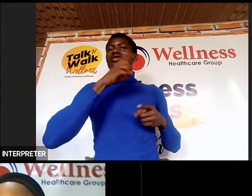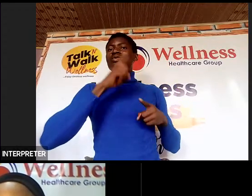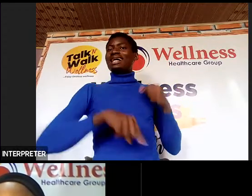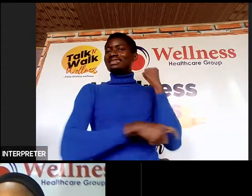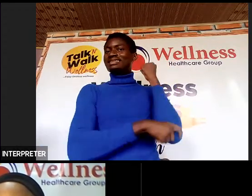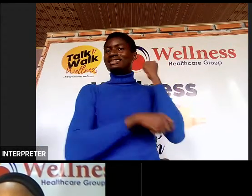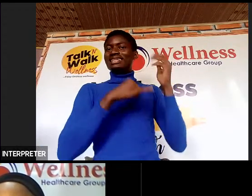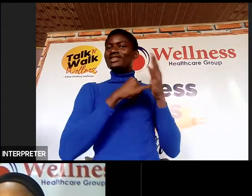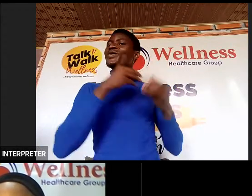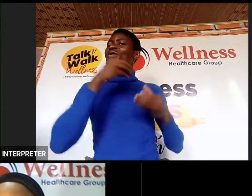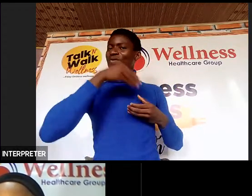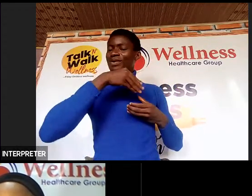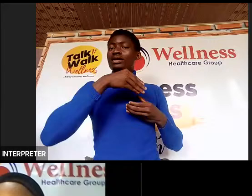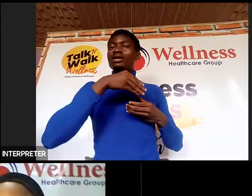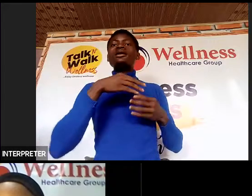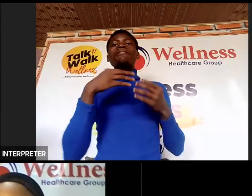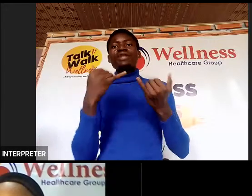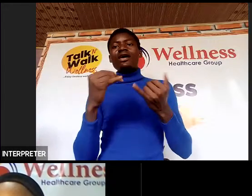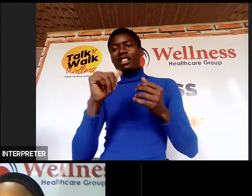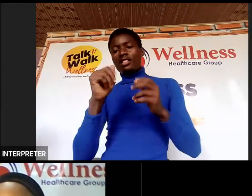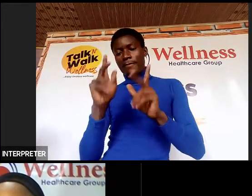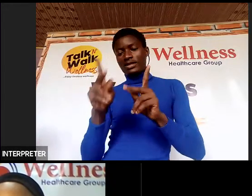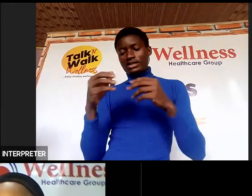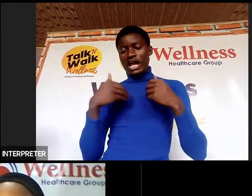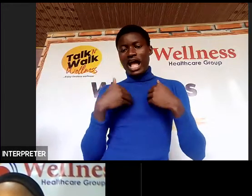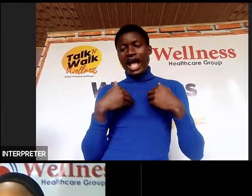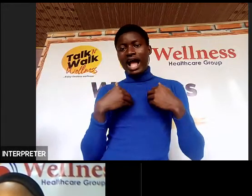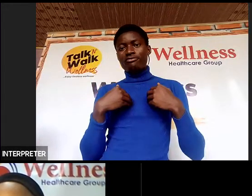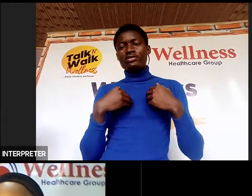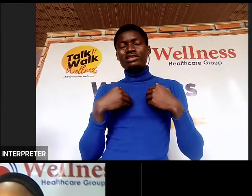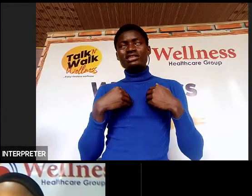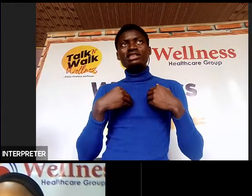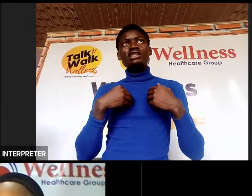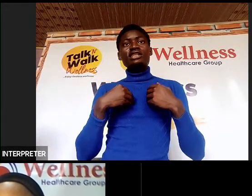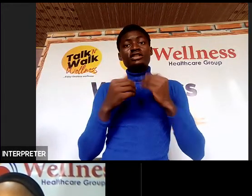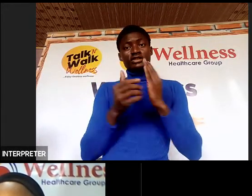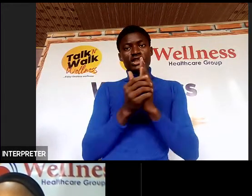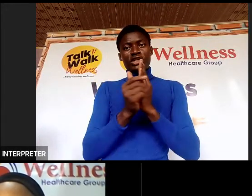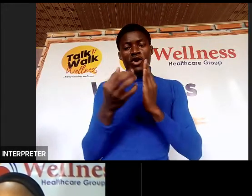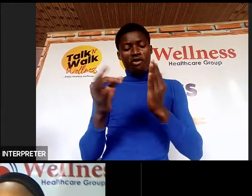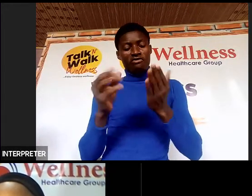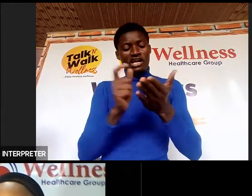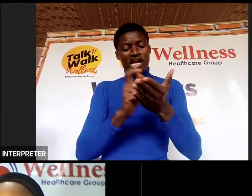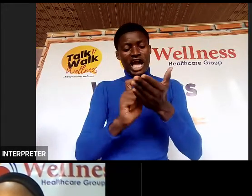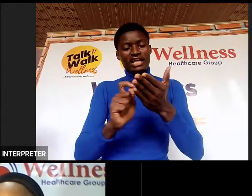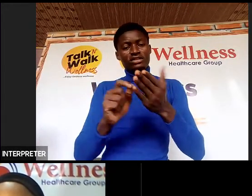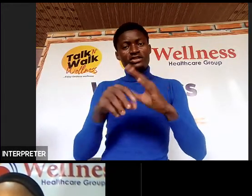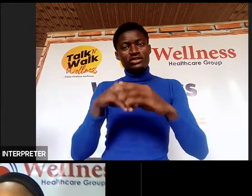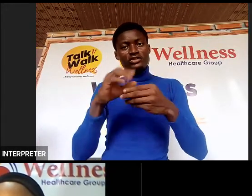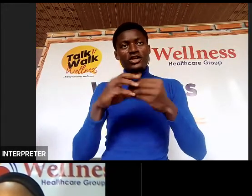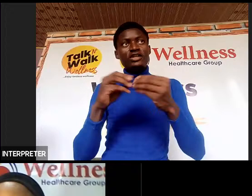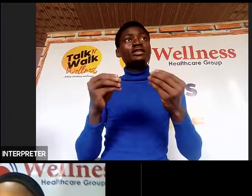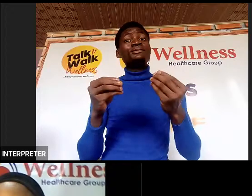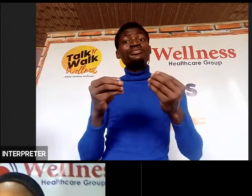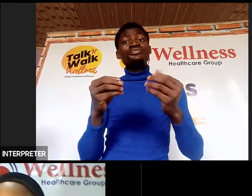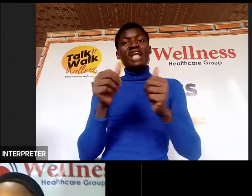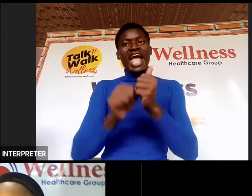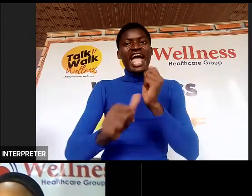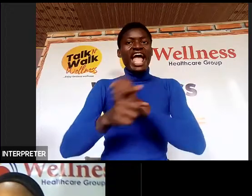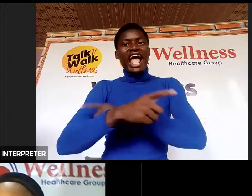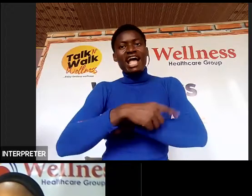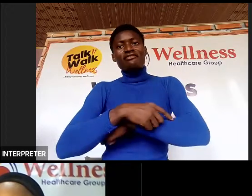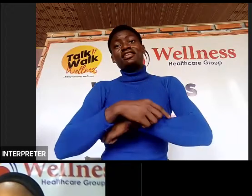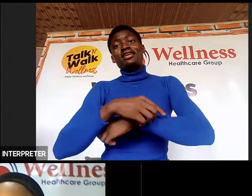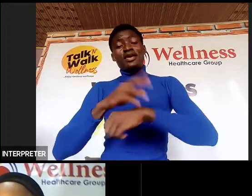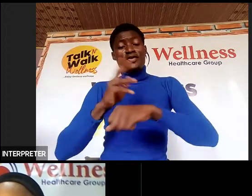saying funny things. So on Facebook, he's always posting jokes about the things that they say. One day we talked about it and we decided that why can't he